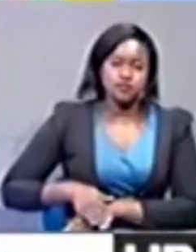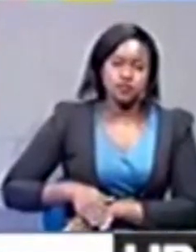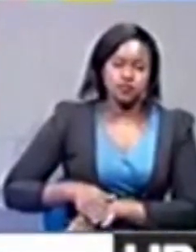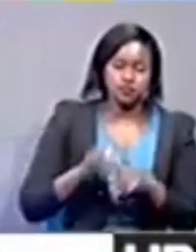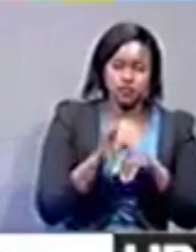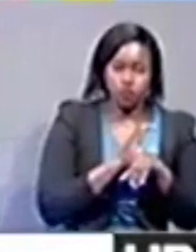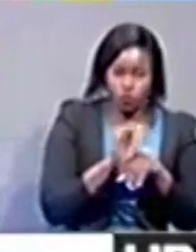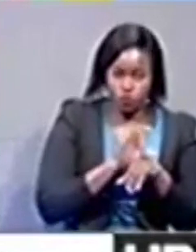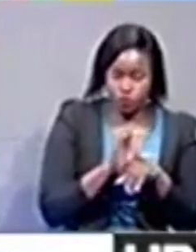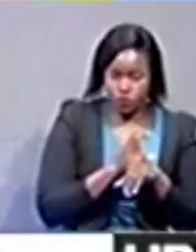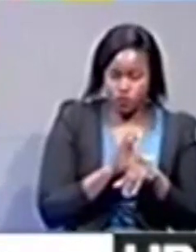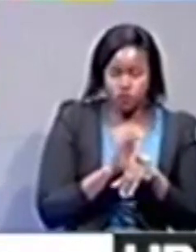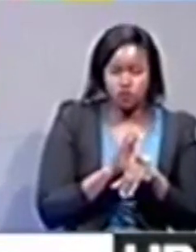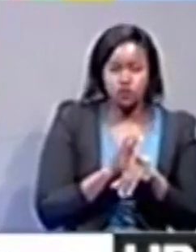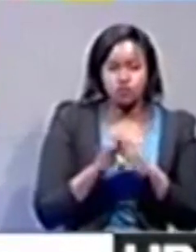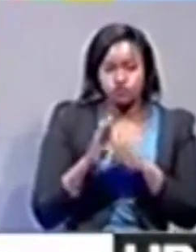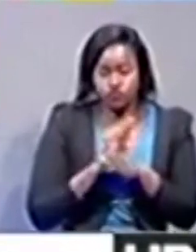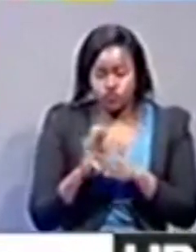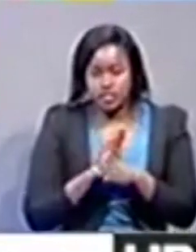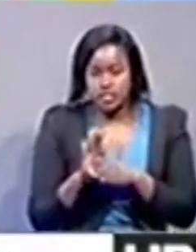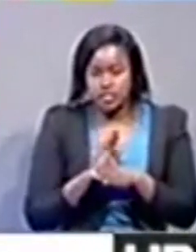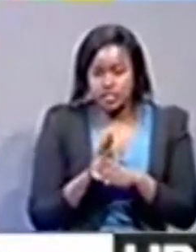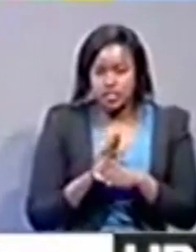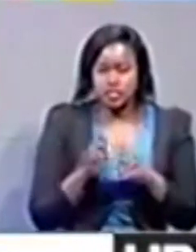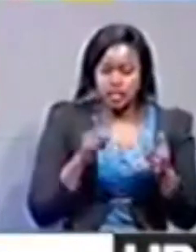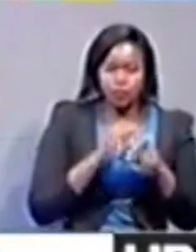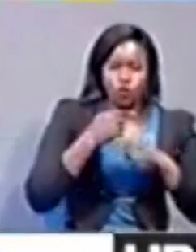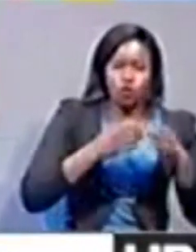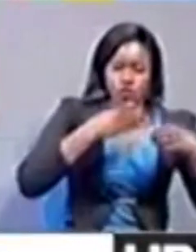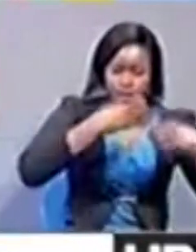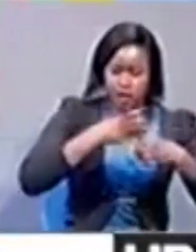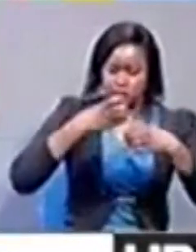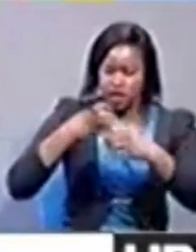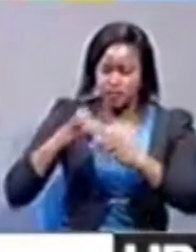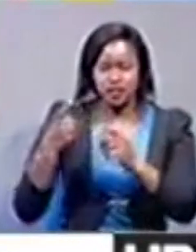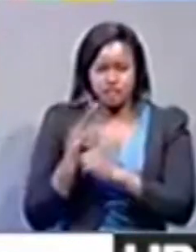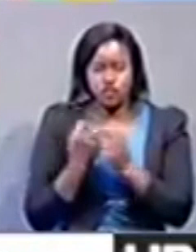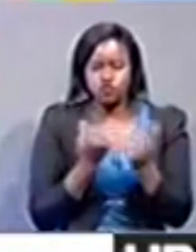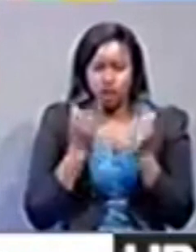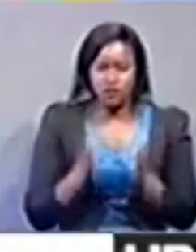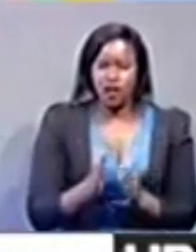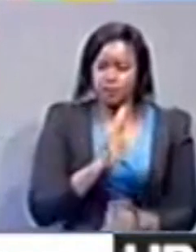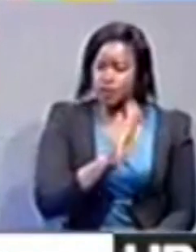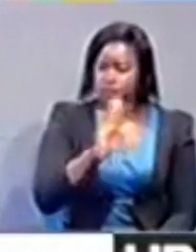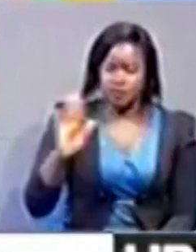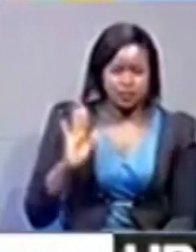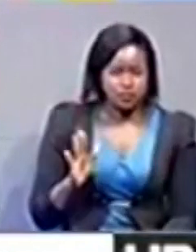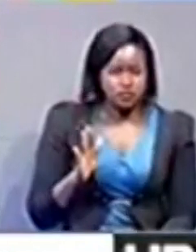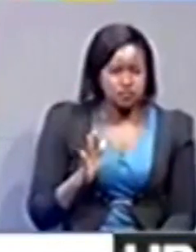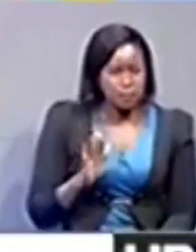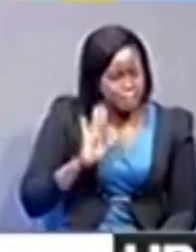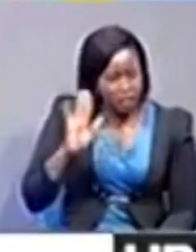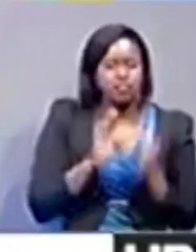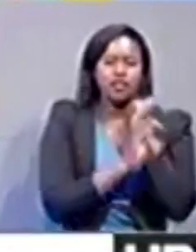Congo, Burundi, testing these drivers at their respective points of origin